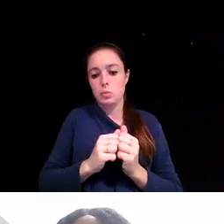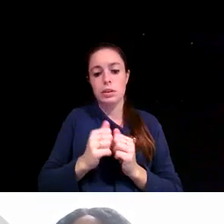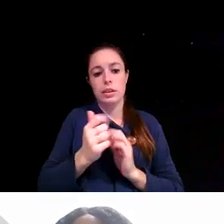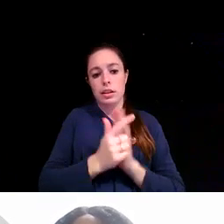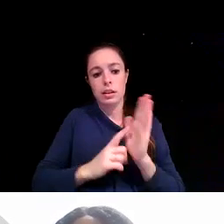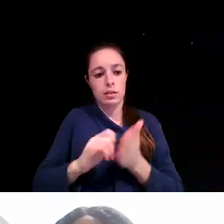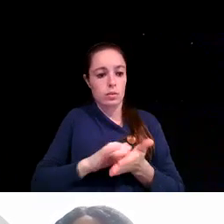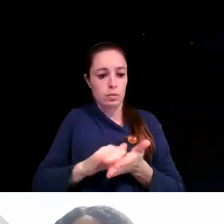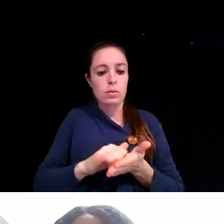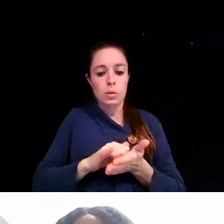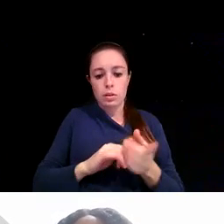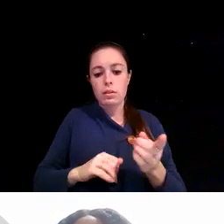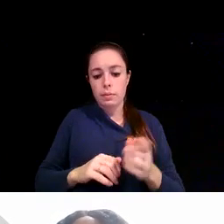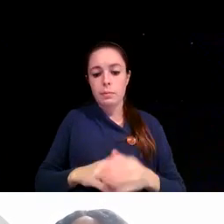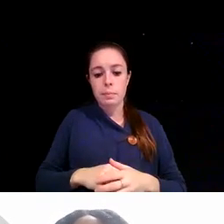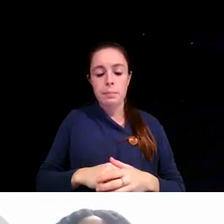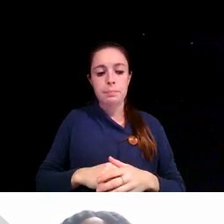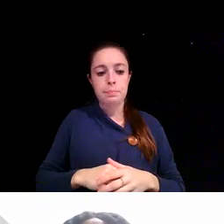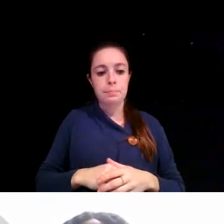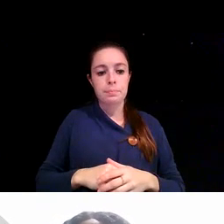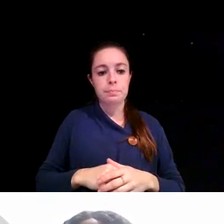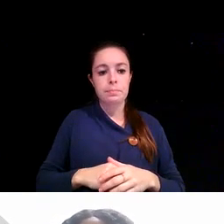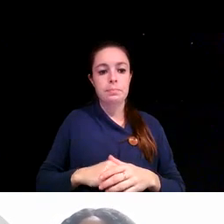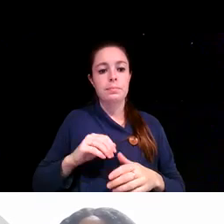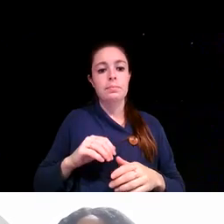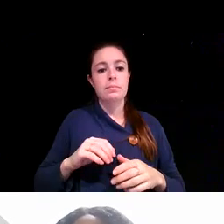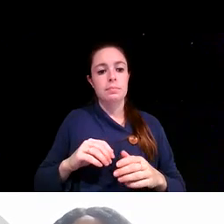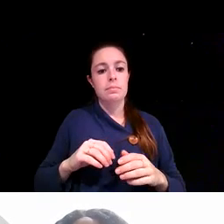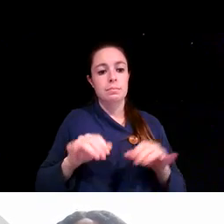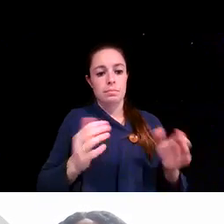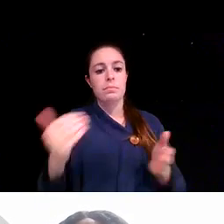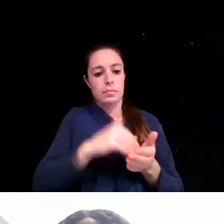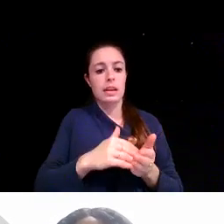Legal Assistance of Western New York. Contact number is the